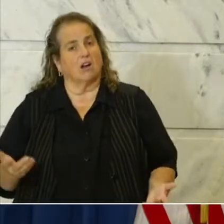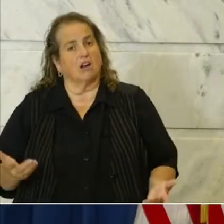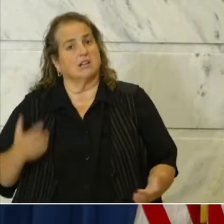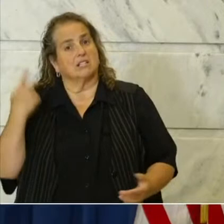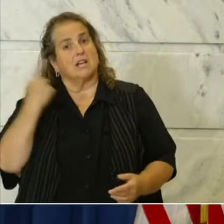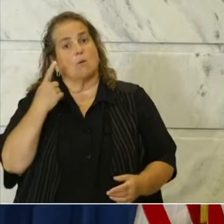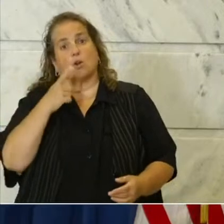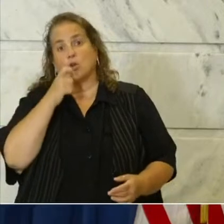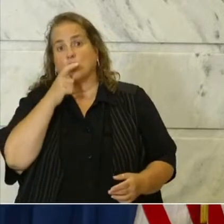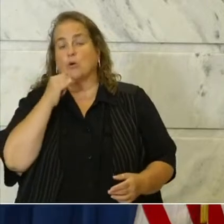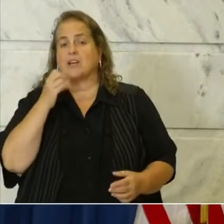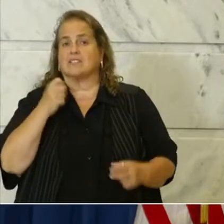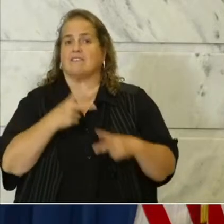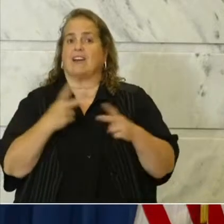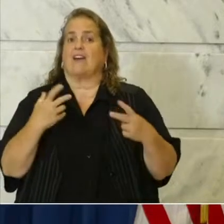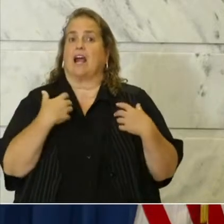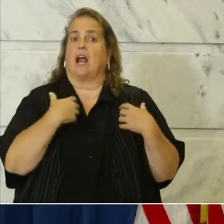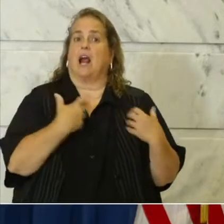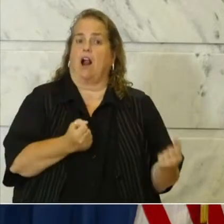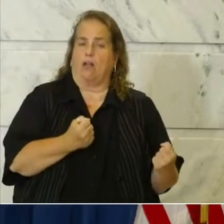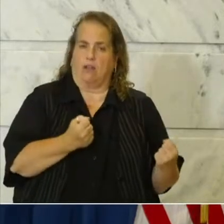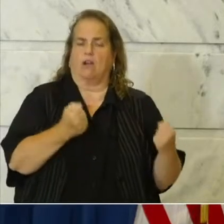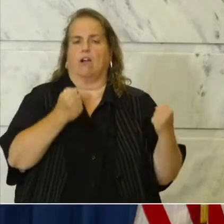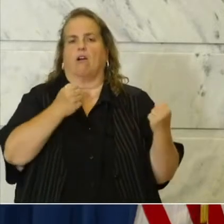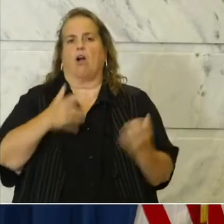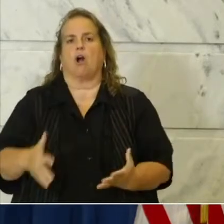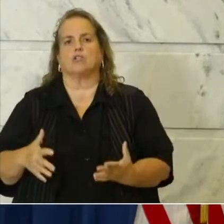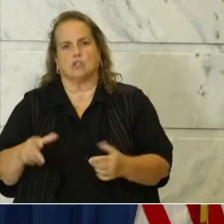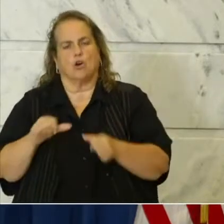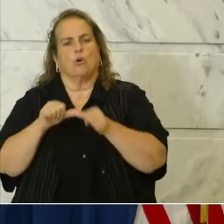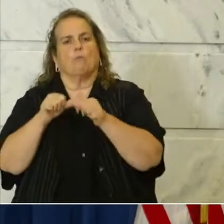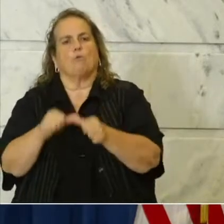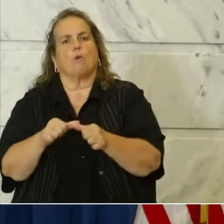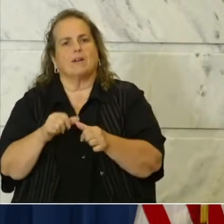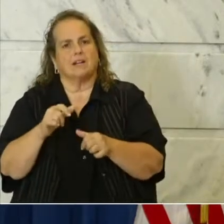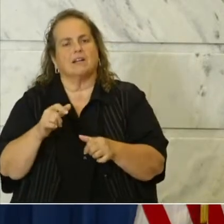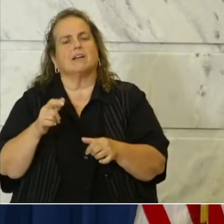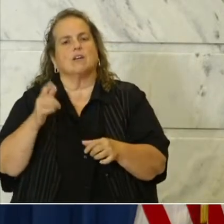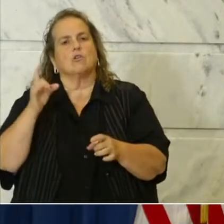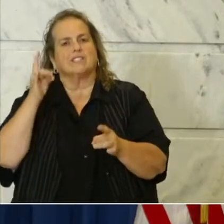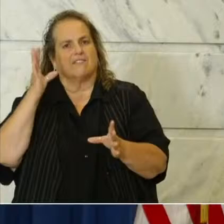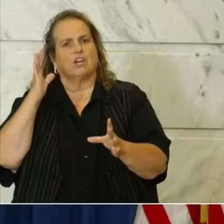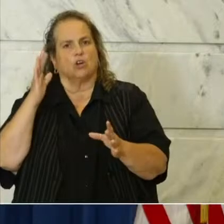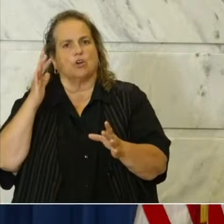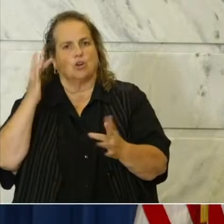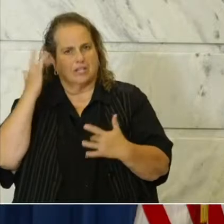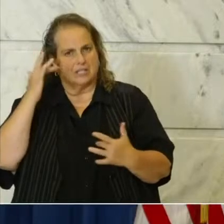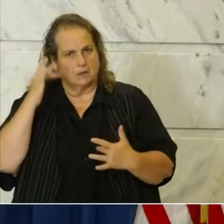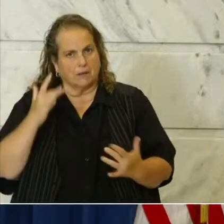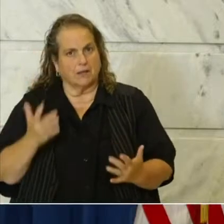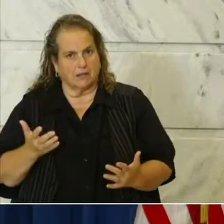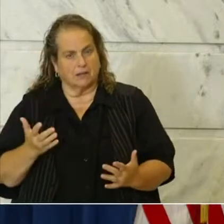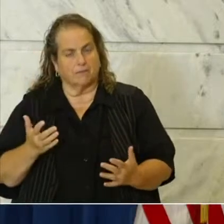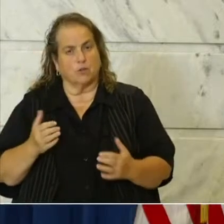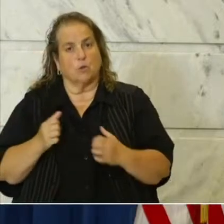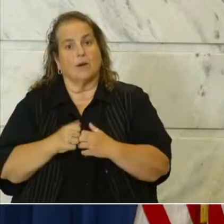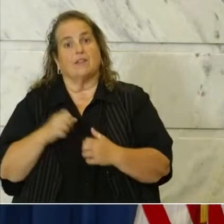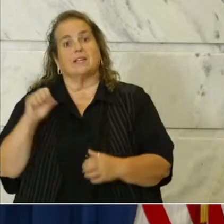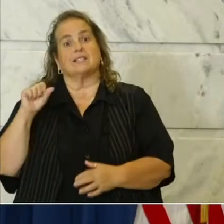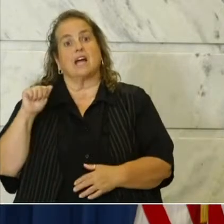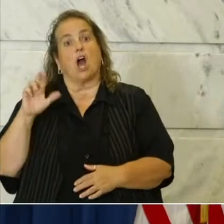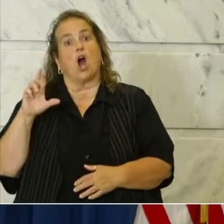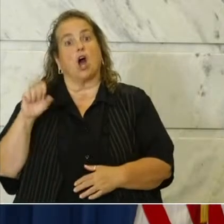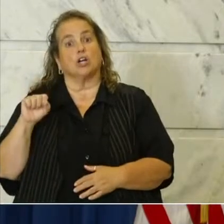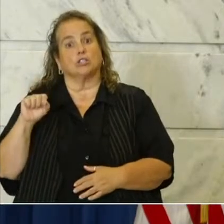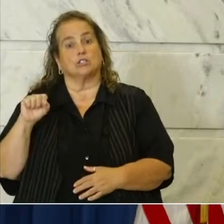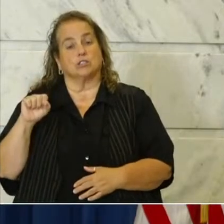was vigorous and healthy and cause them a permanent and severe disability. With SARS-CoV-2, which is the name